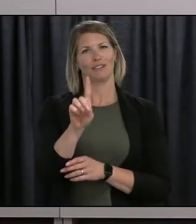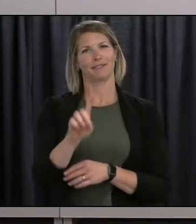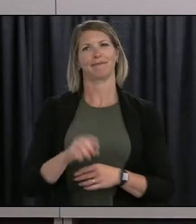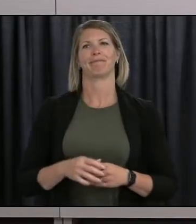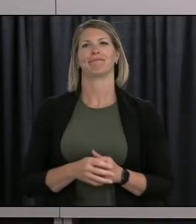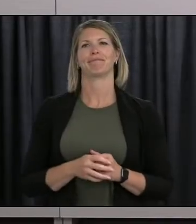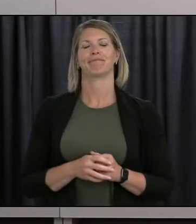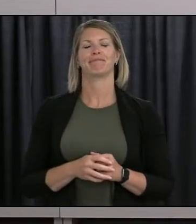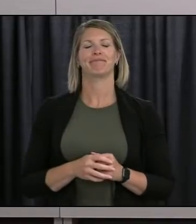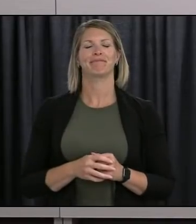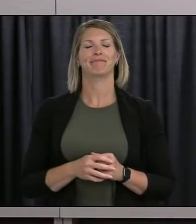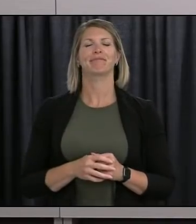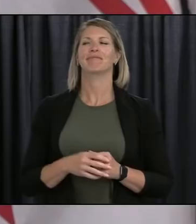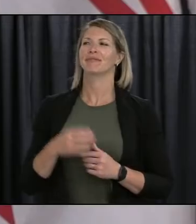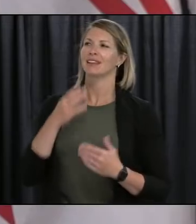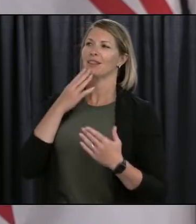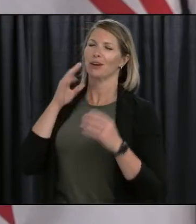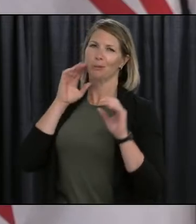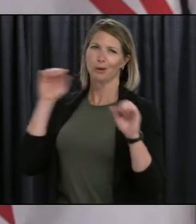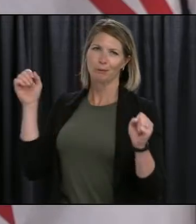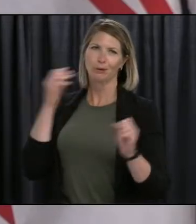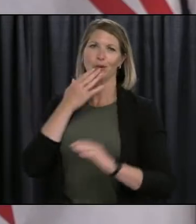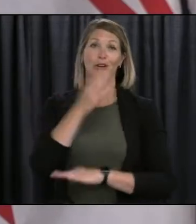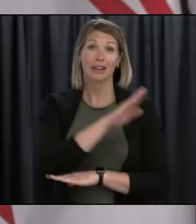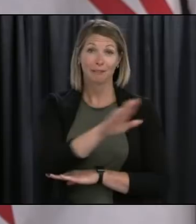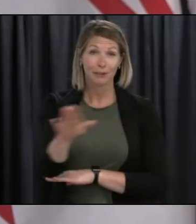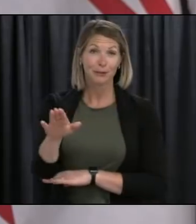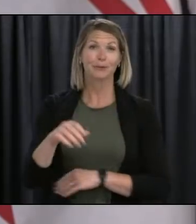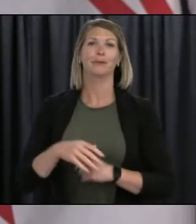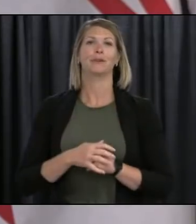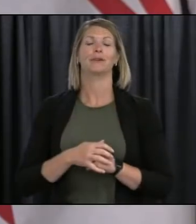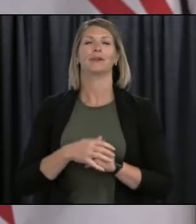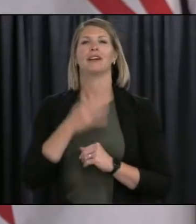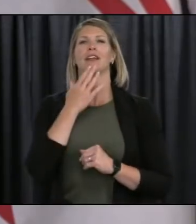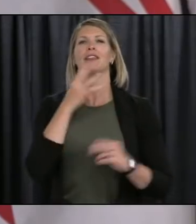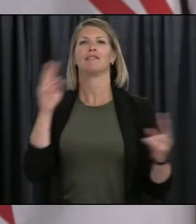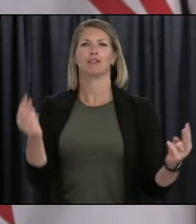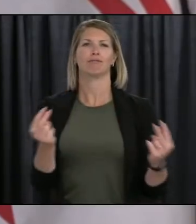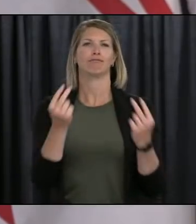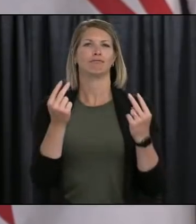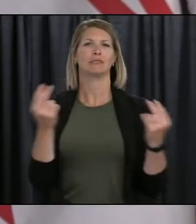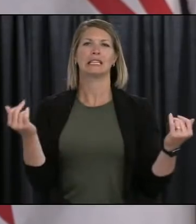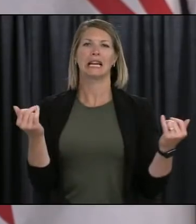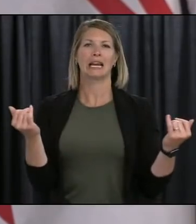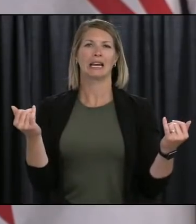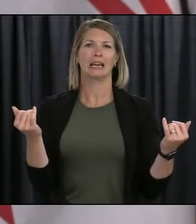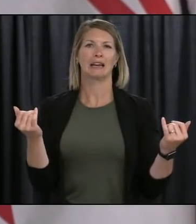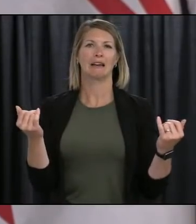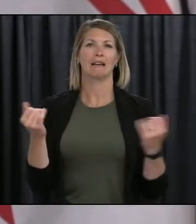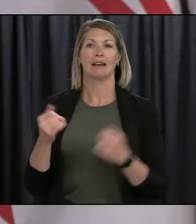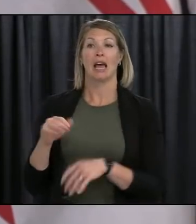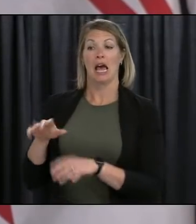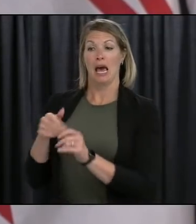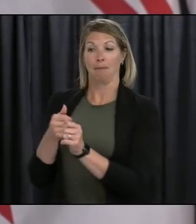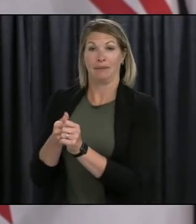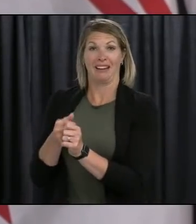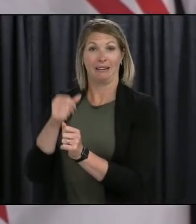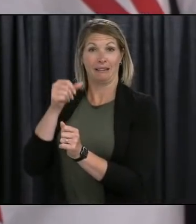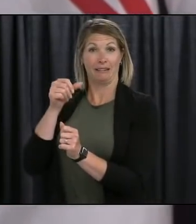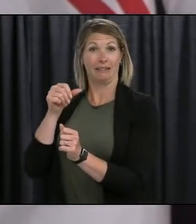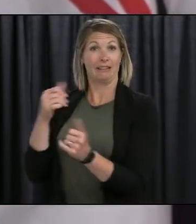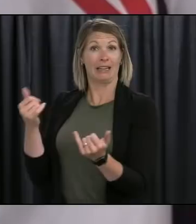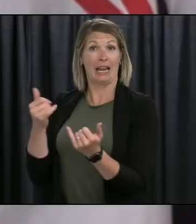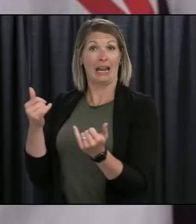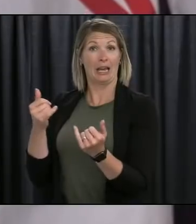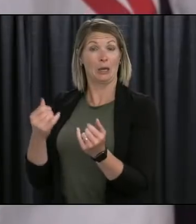her update. Thank you, Premier. Good afternoon, everyone. Thanks for joining us today. Since the media advisory yesterday, we have no new